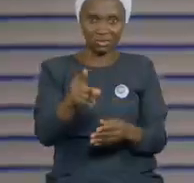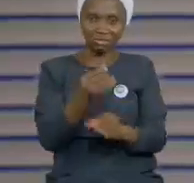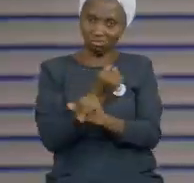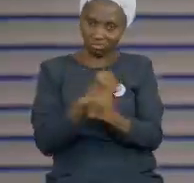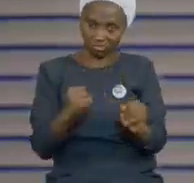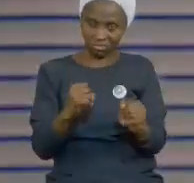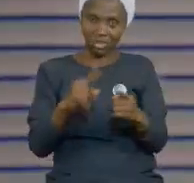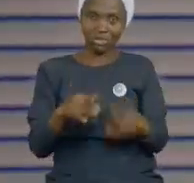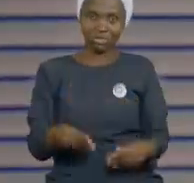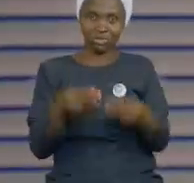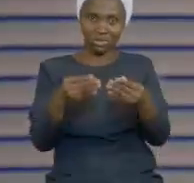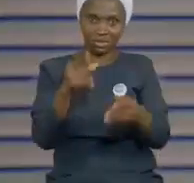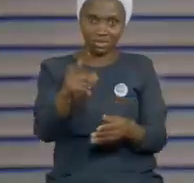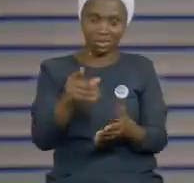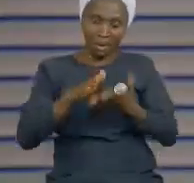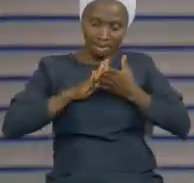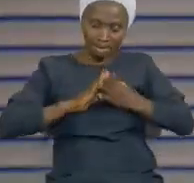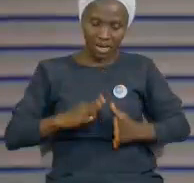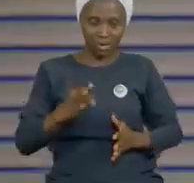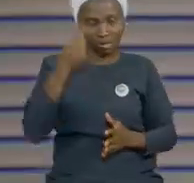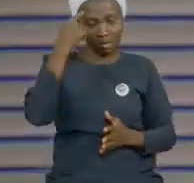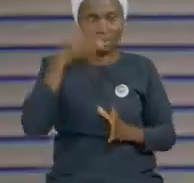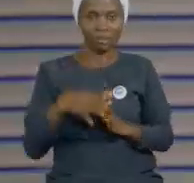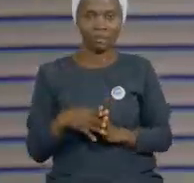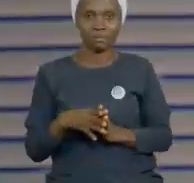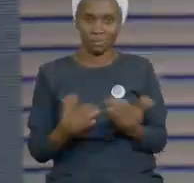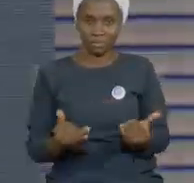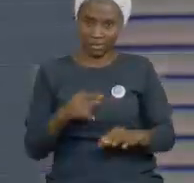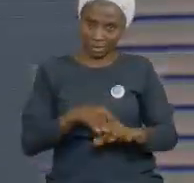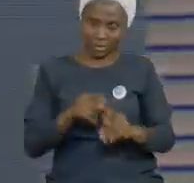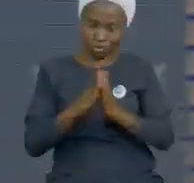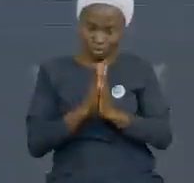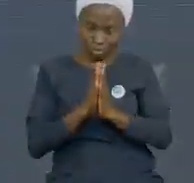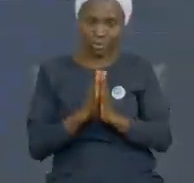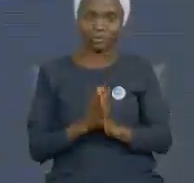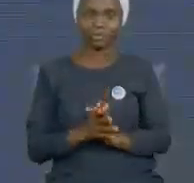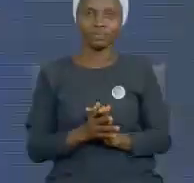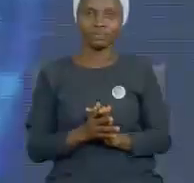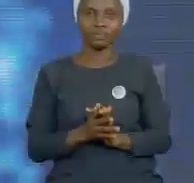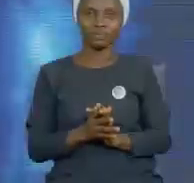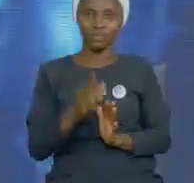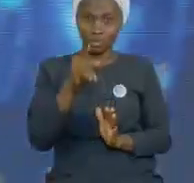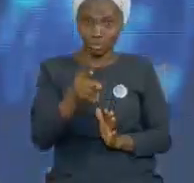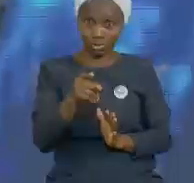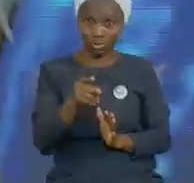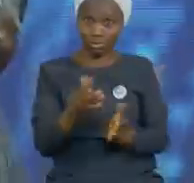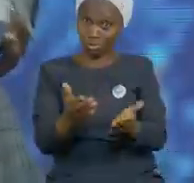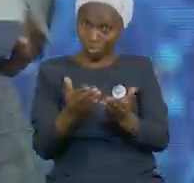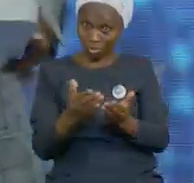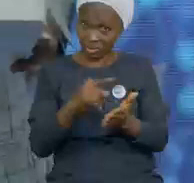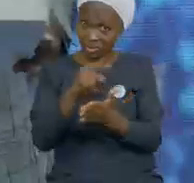give you peace of mind. It's bowed and eyes closed. You want this